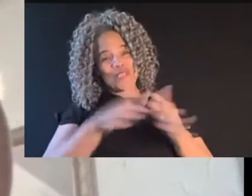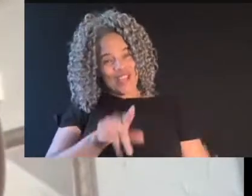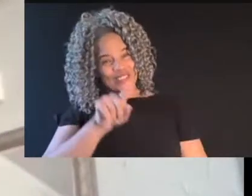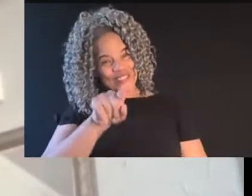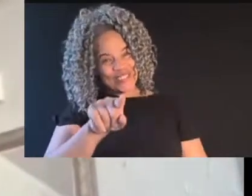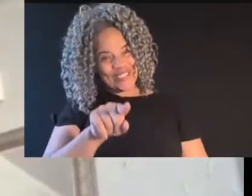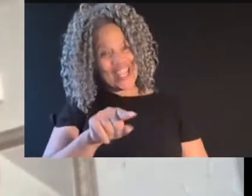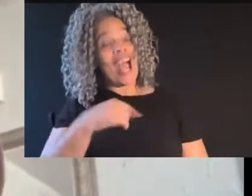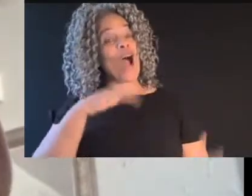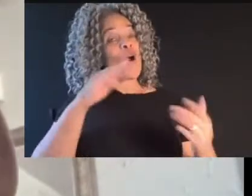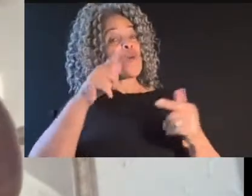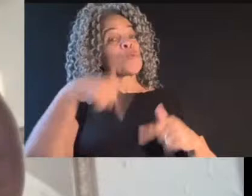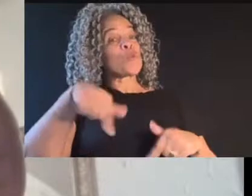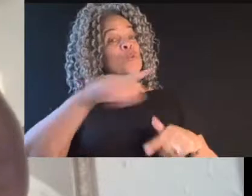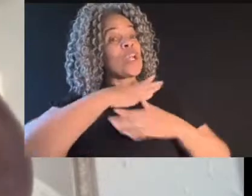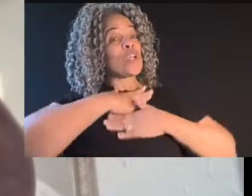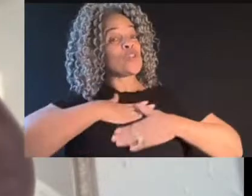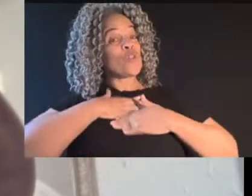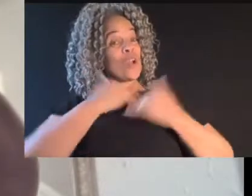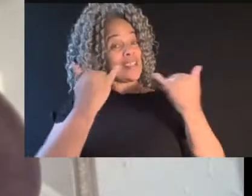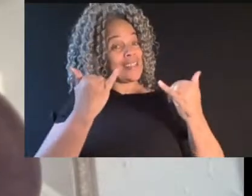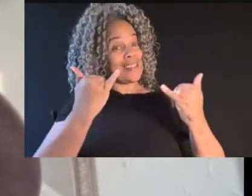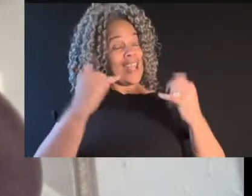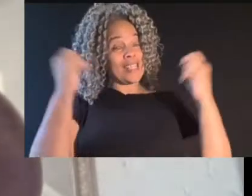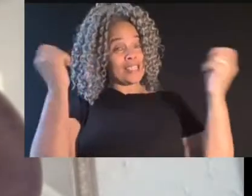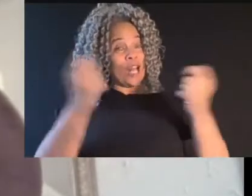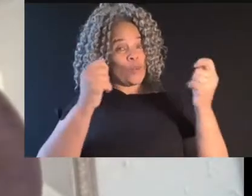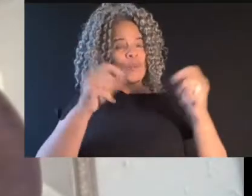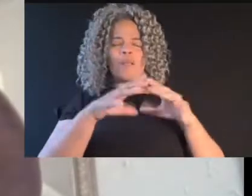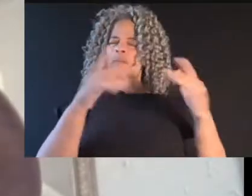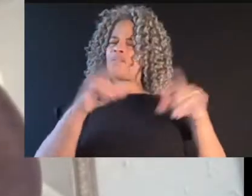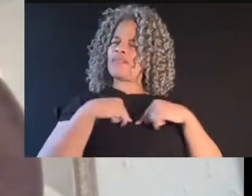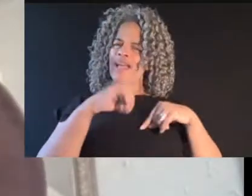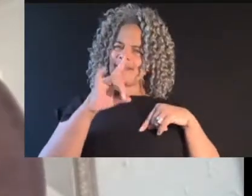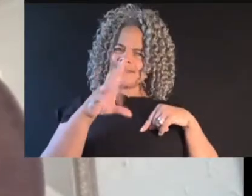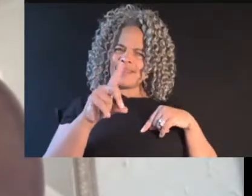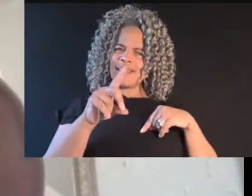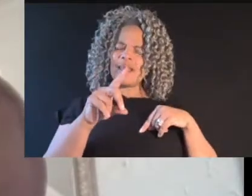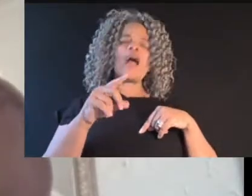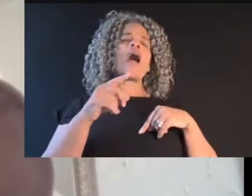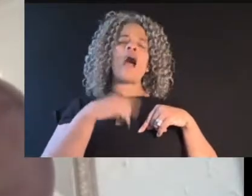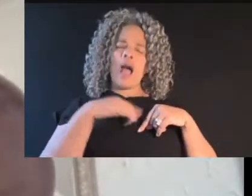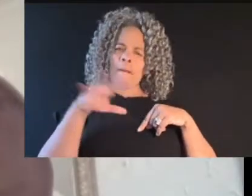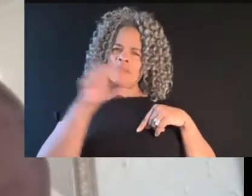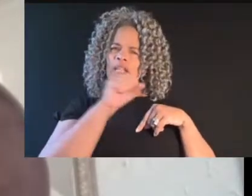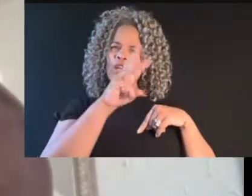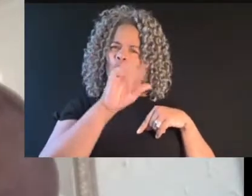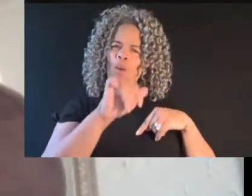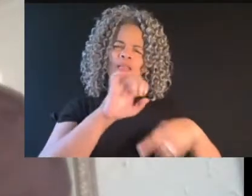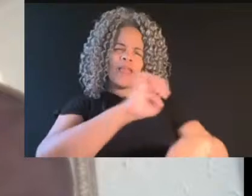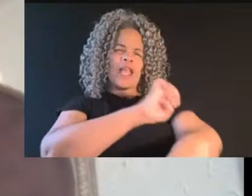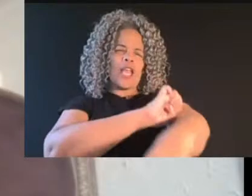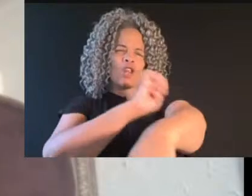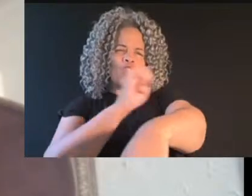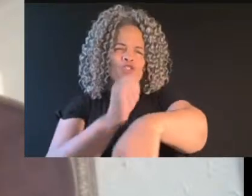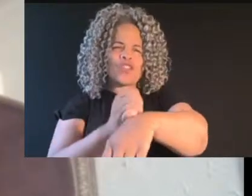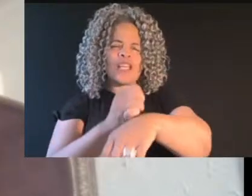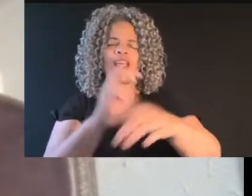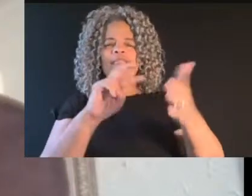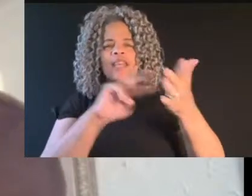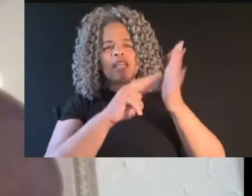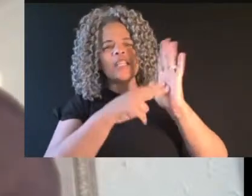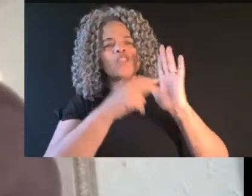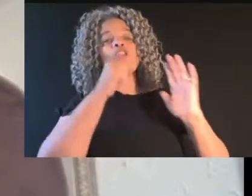I hope you enjoyed today's celebration as much as I did. I'm taking away the energy and the intention of